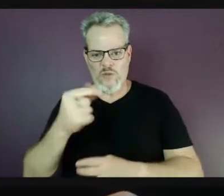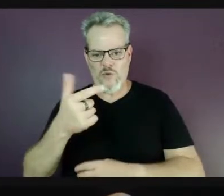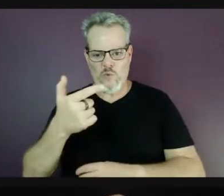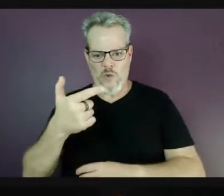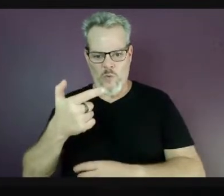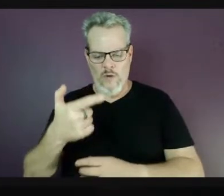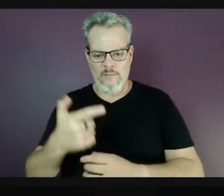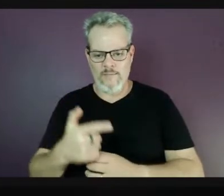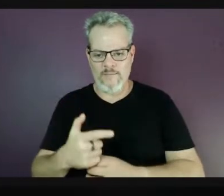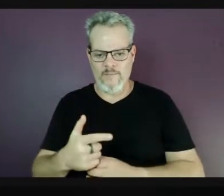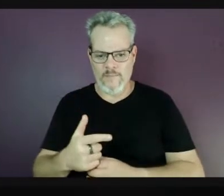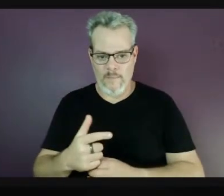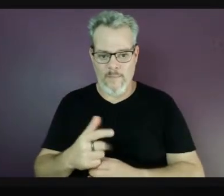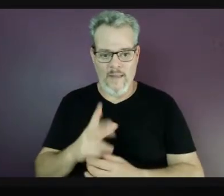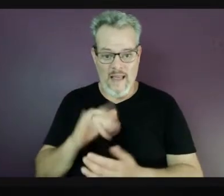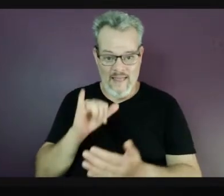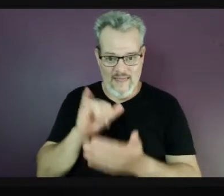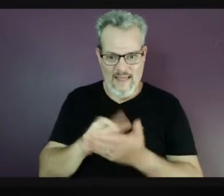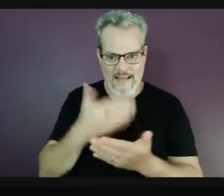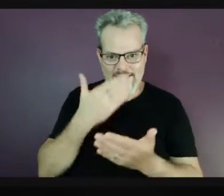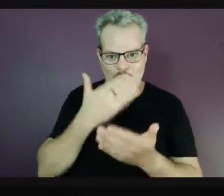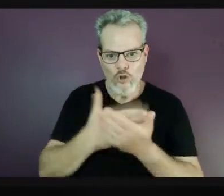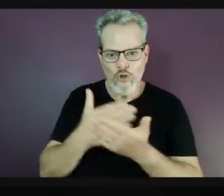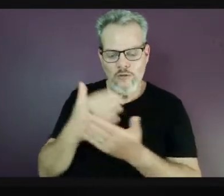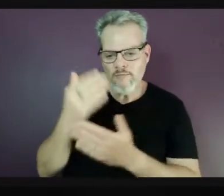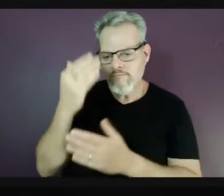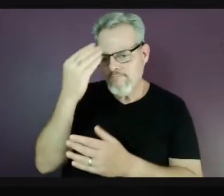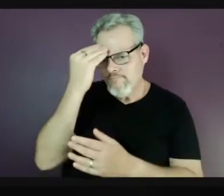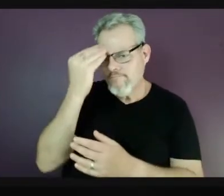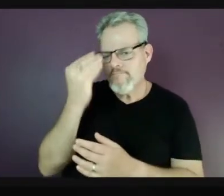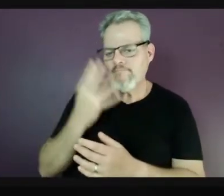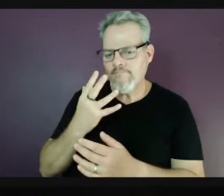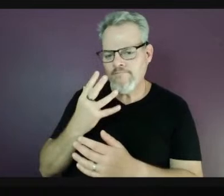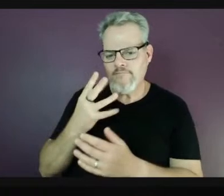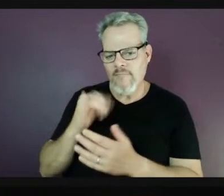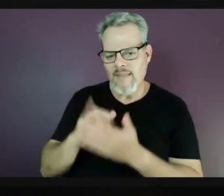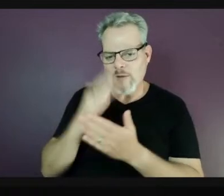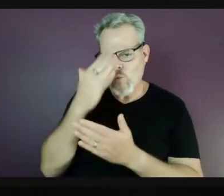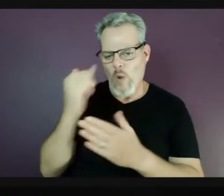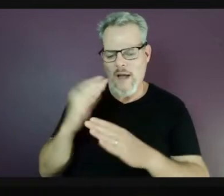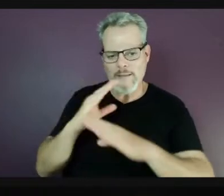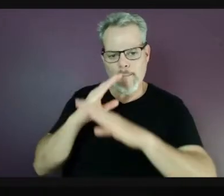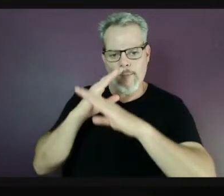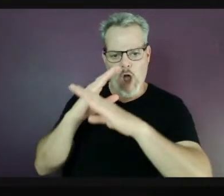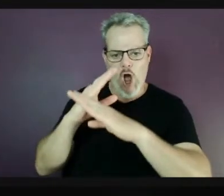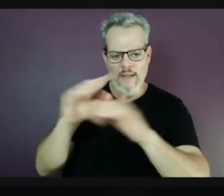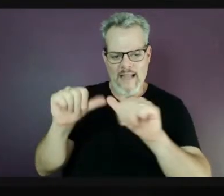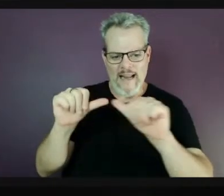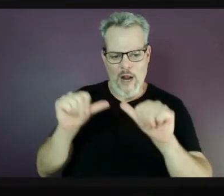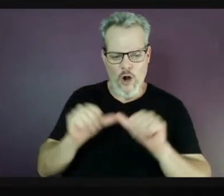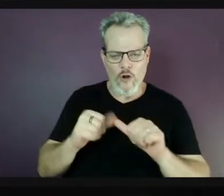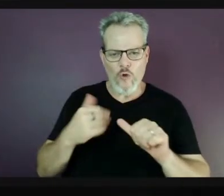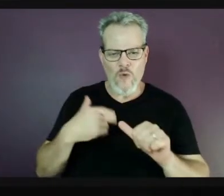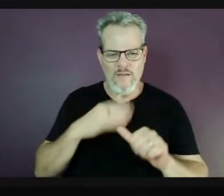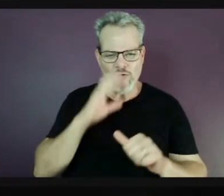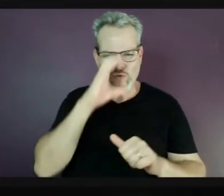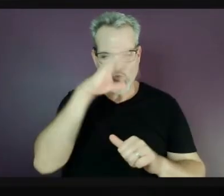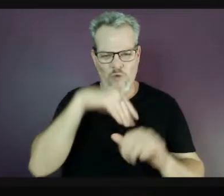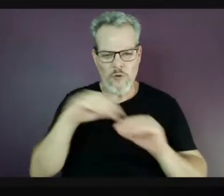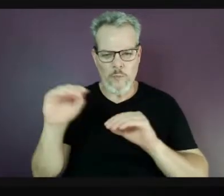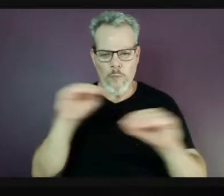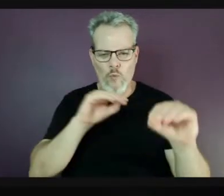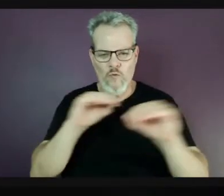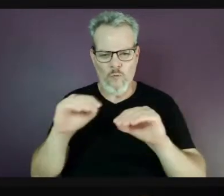And that's really the clue to why the East Rift Zone is blocked there, is because you have these funny movements of land in the south flank